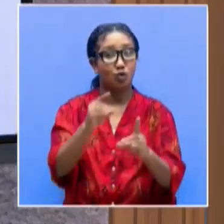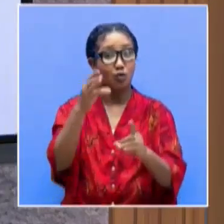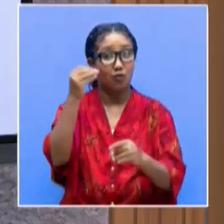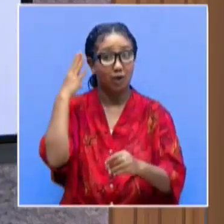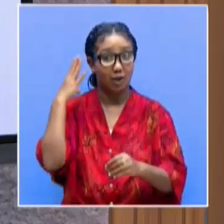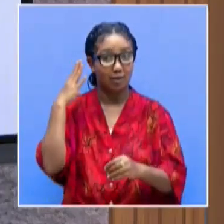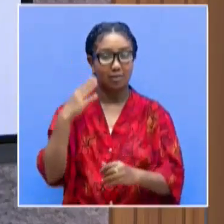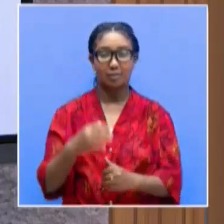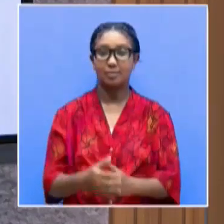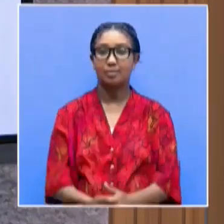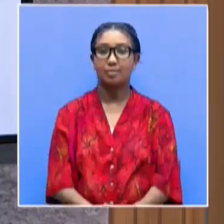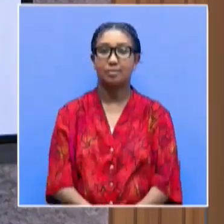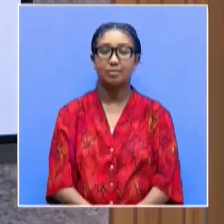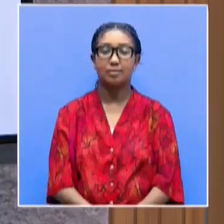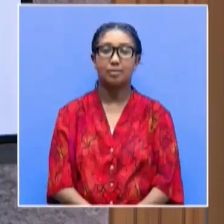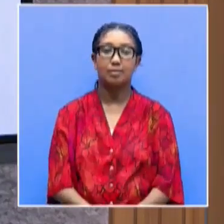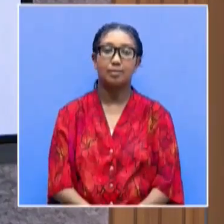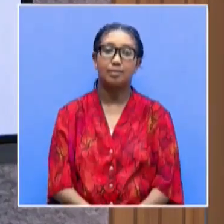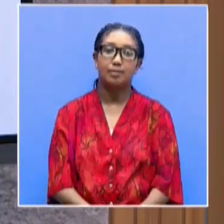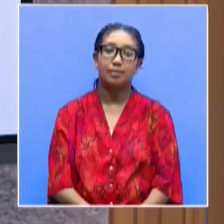that. Okay.